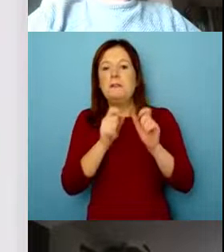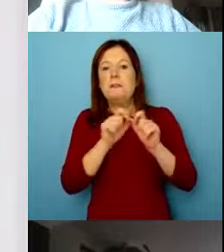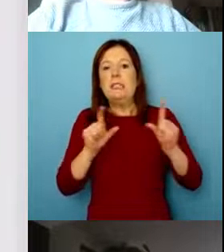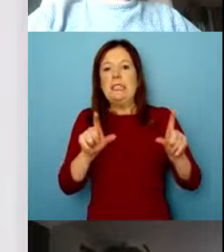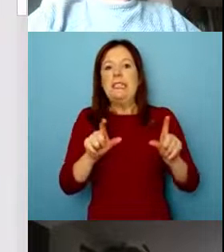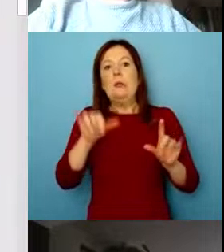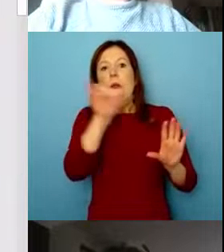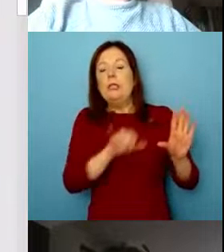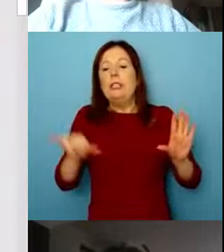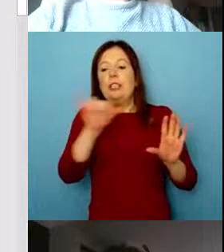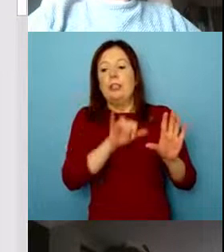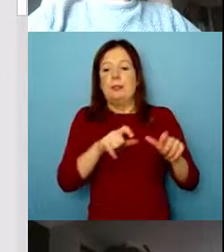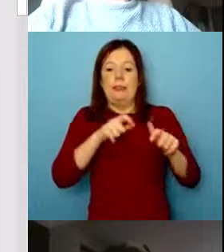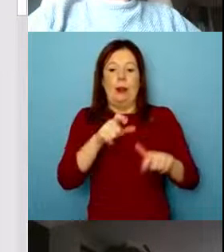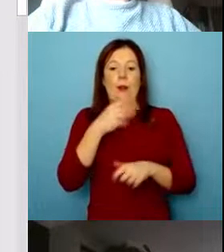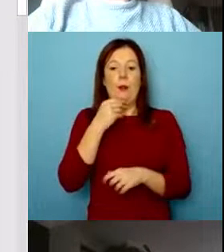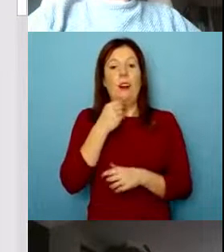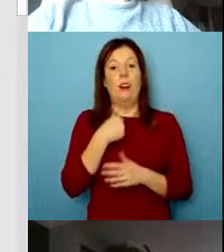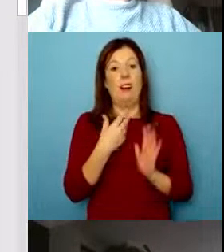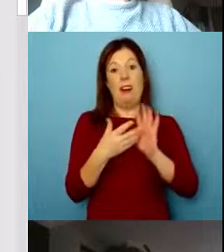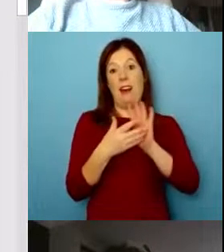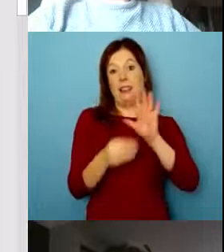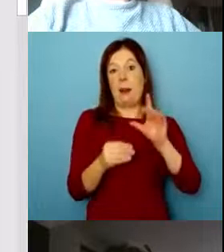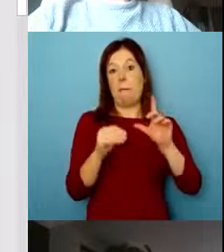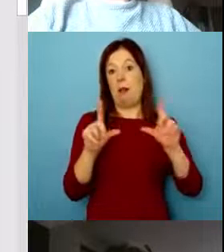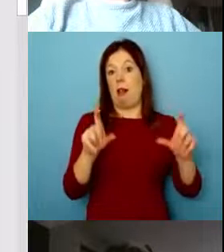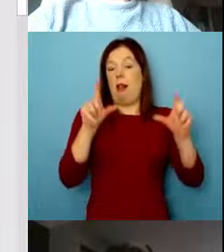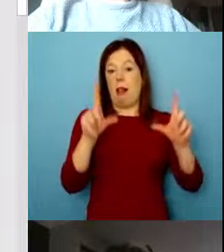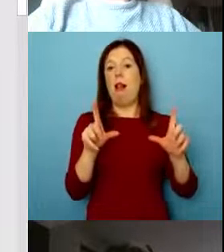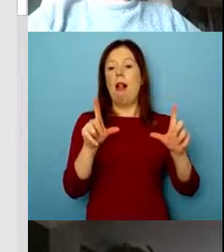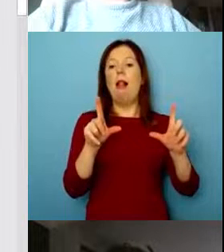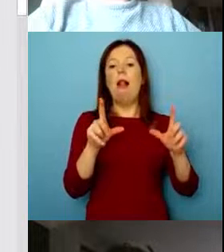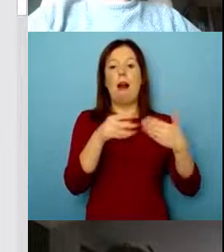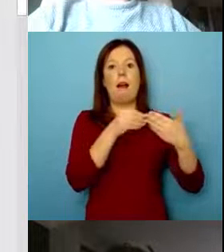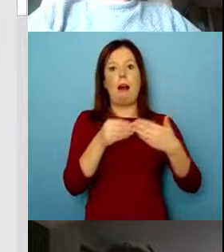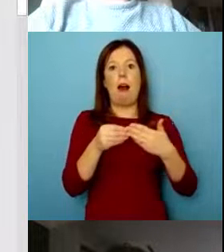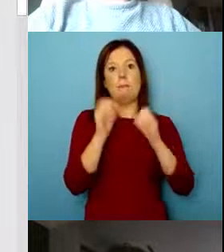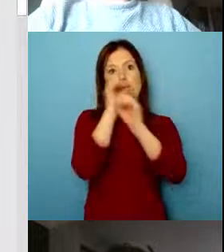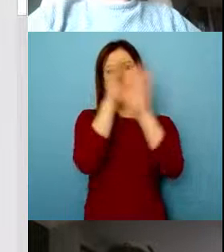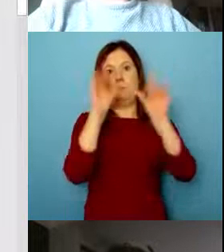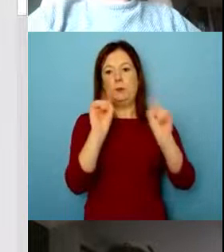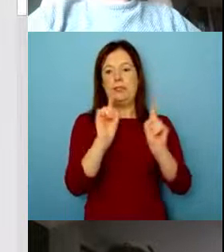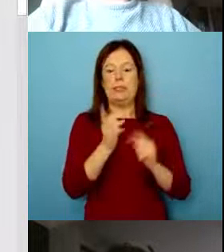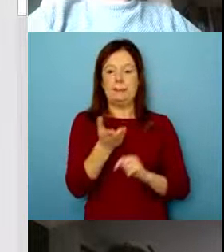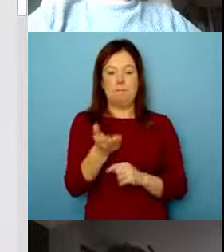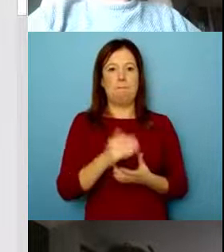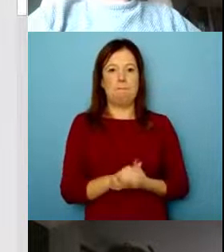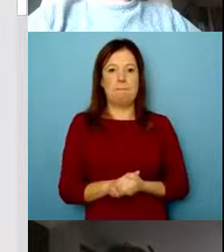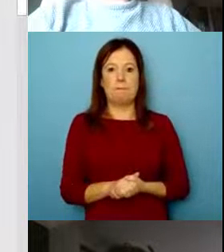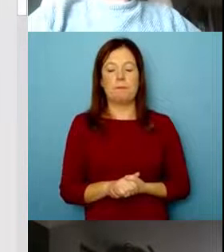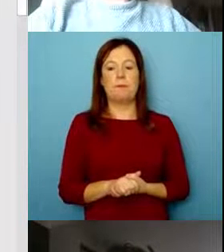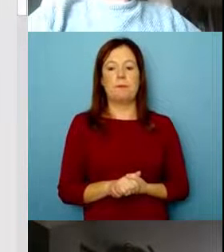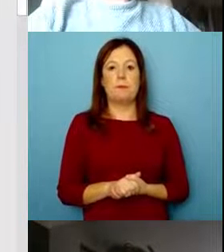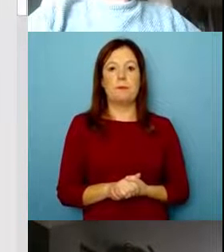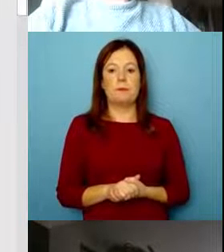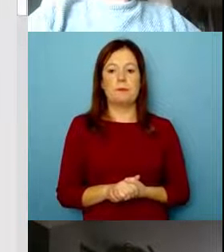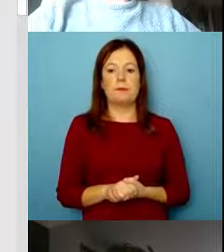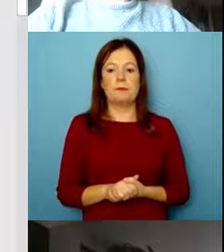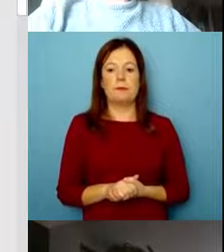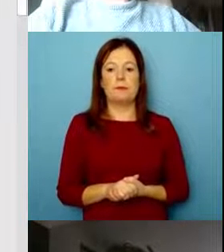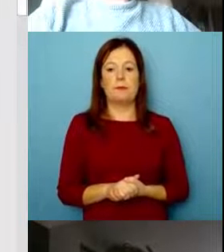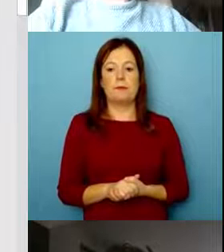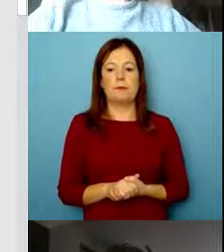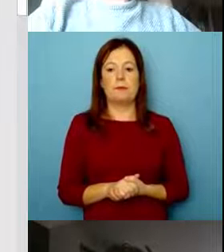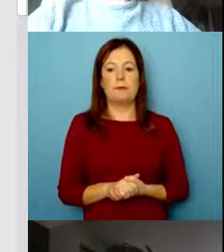So here's an example of some of the visuals of the Accessible TV Guide. What you're seeing here is the landing screen that you come in